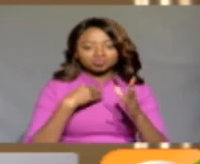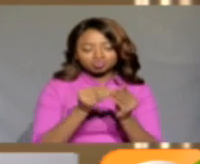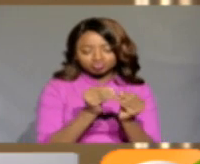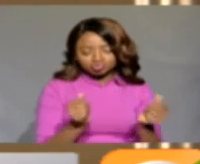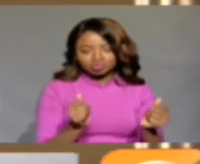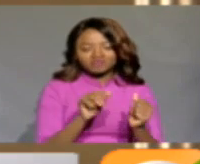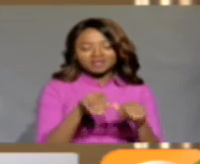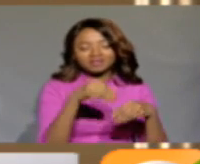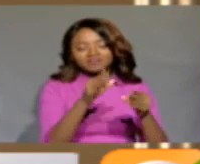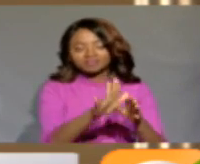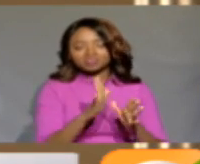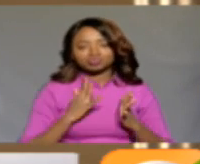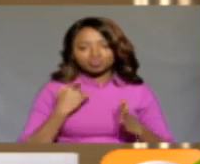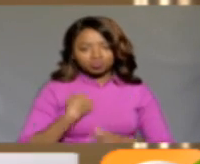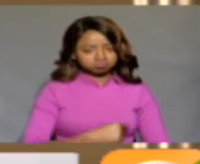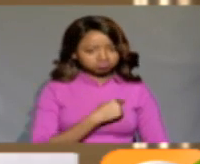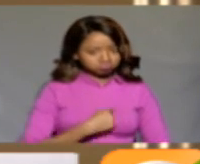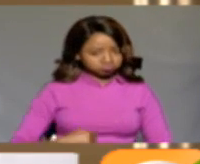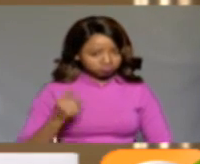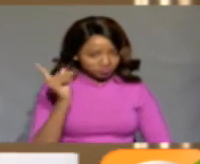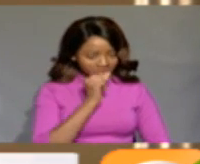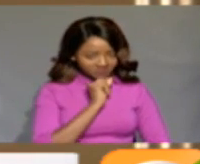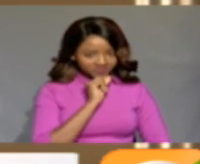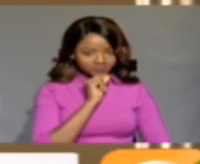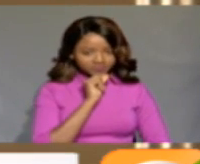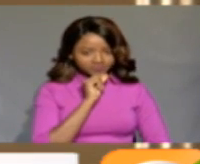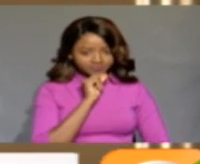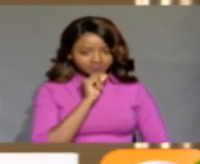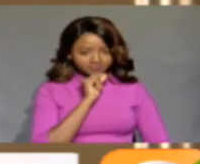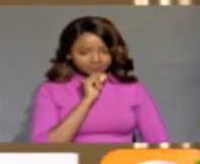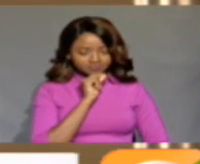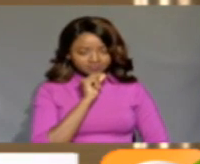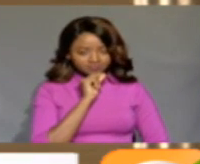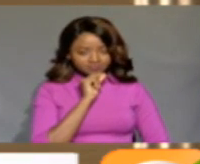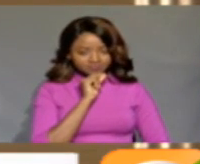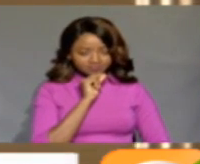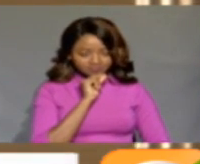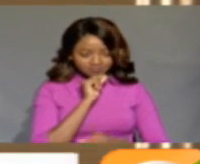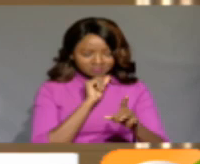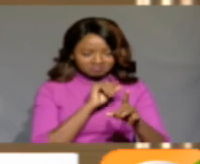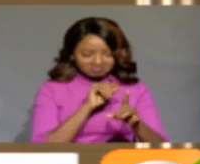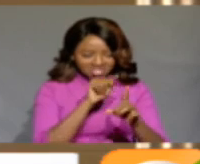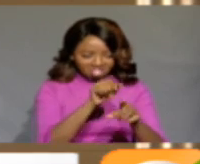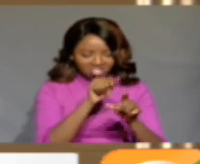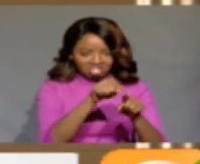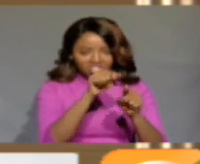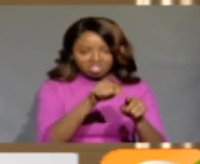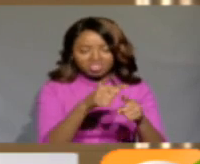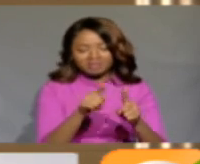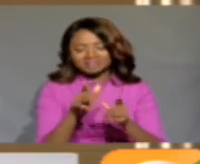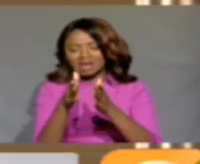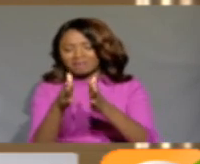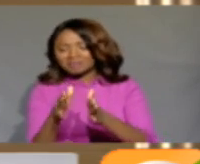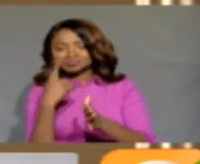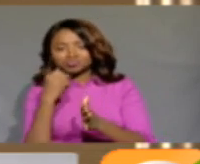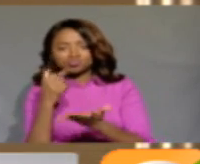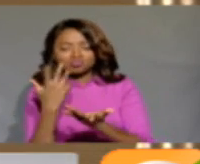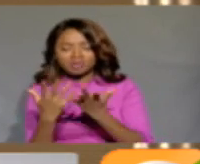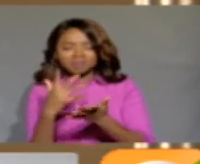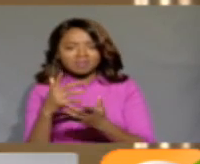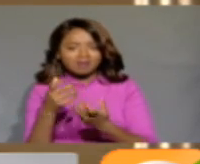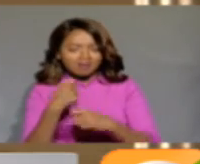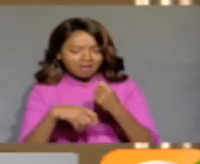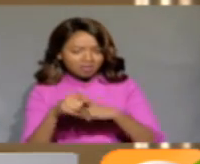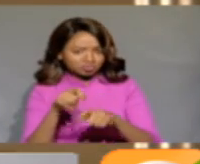persons, thus disregarding the interests of the victims in criminal cases. My question